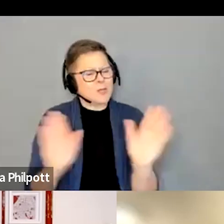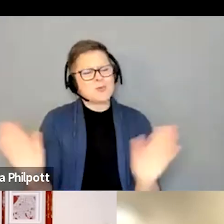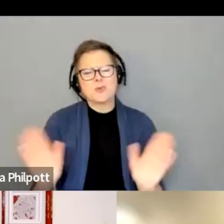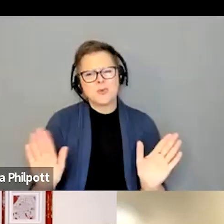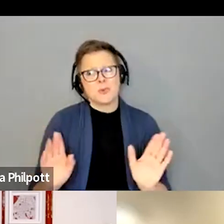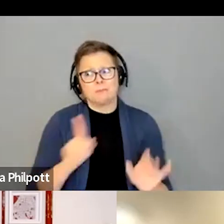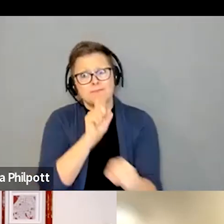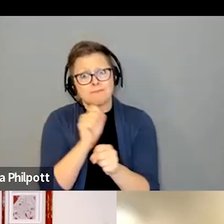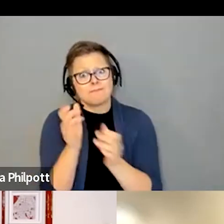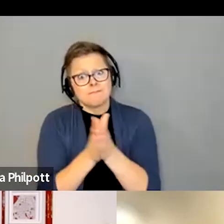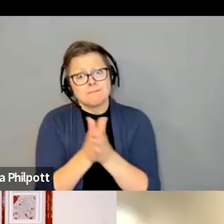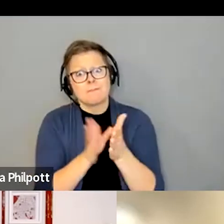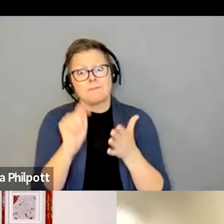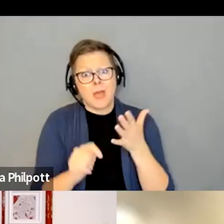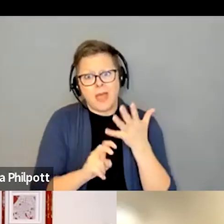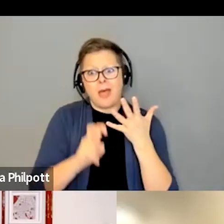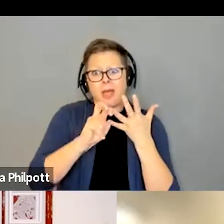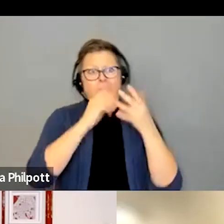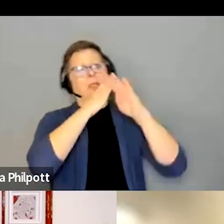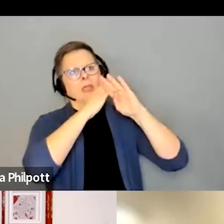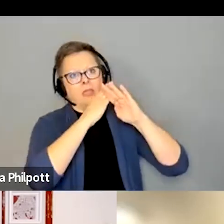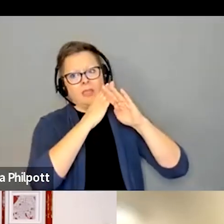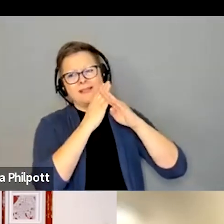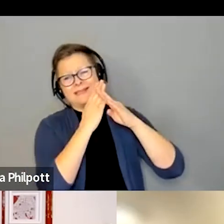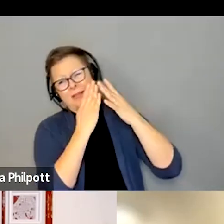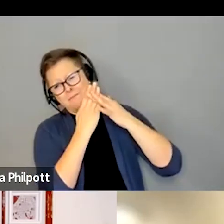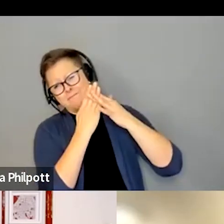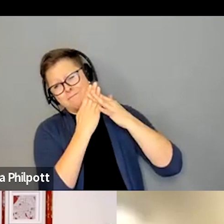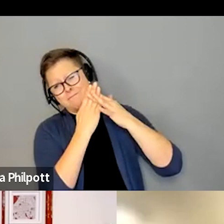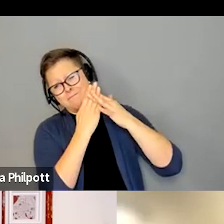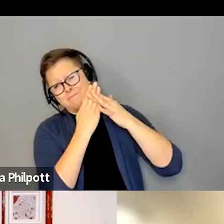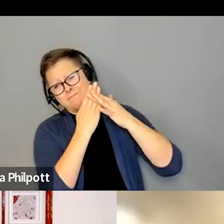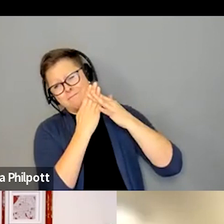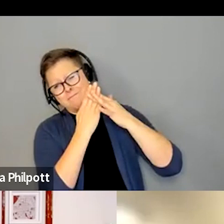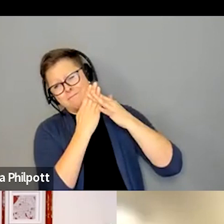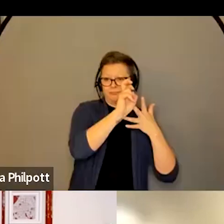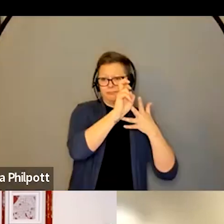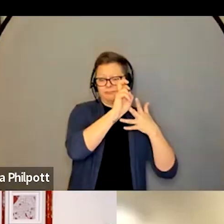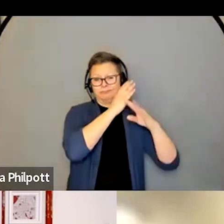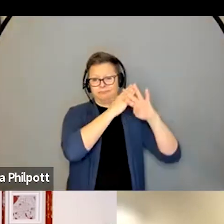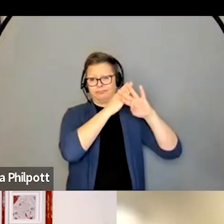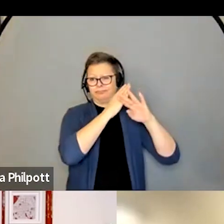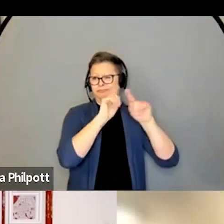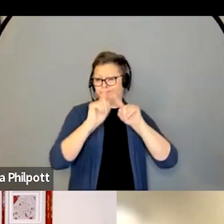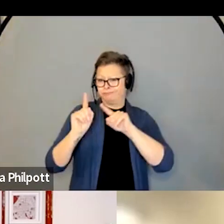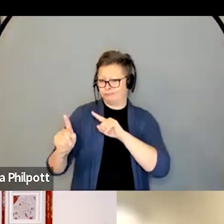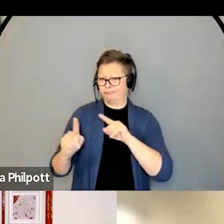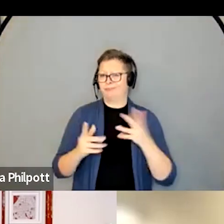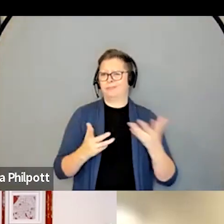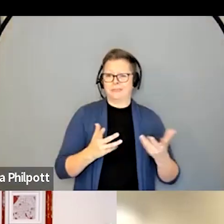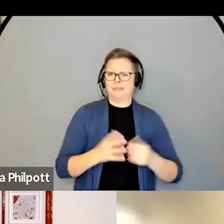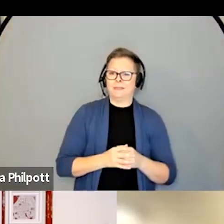but there's always going to be barriers, and some of that might be, you know, mindset or